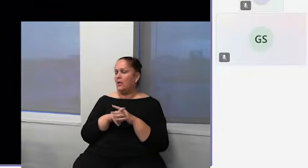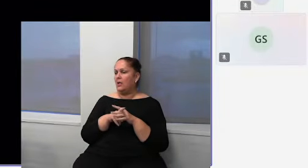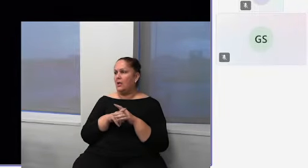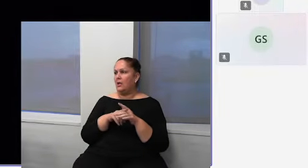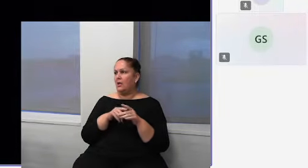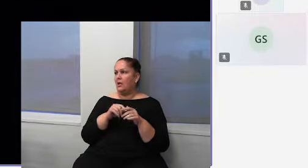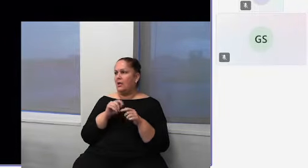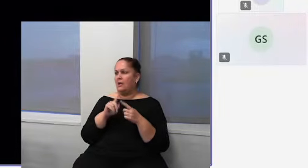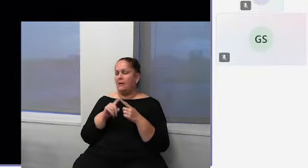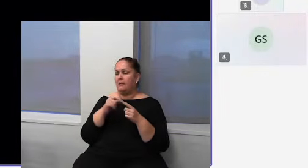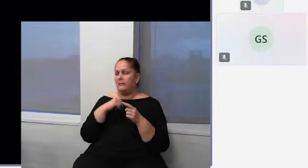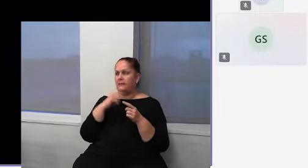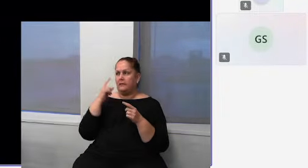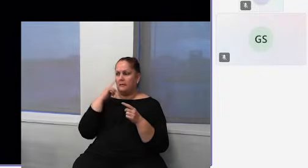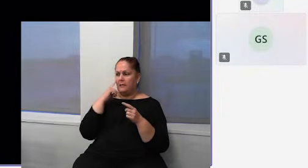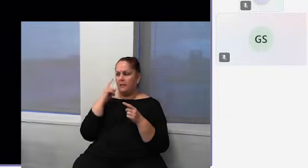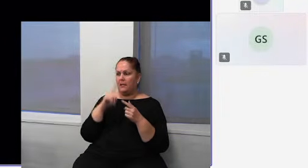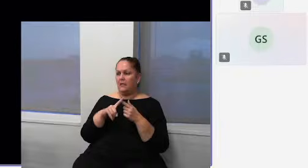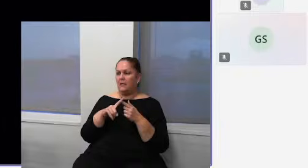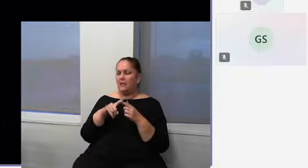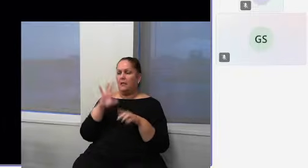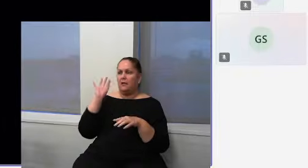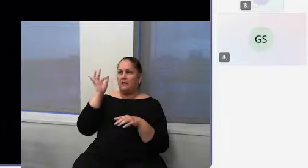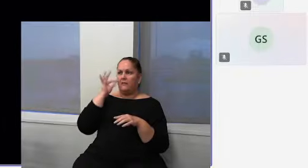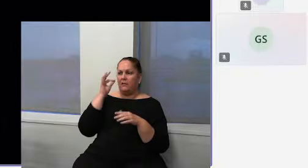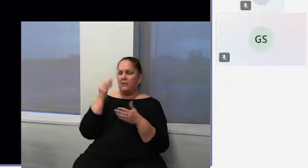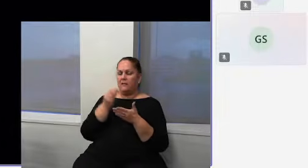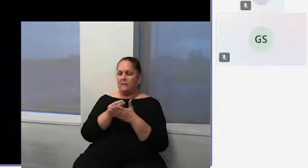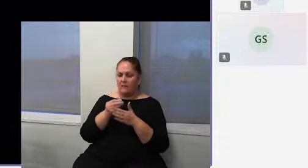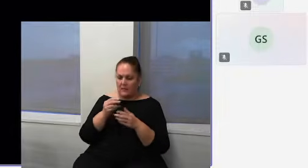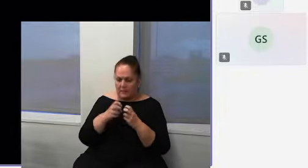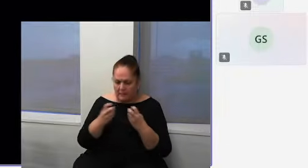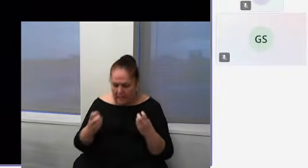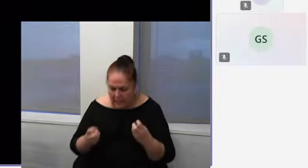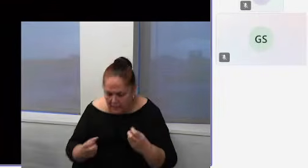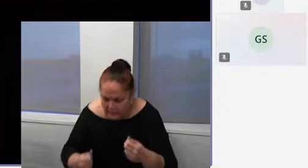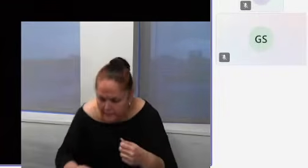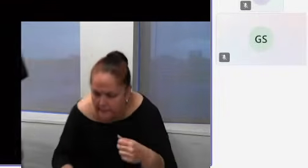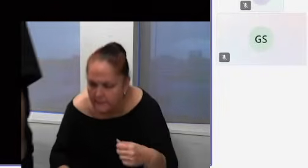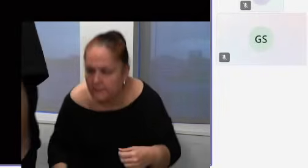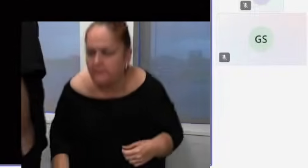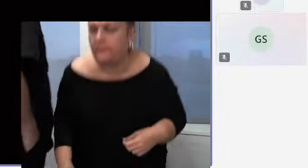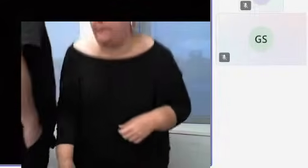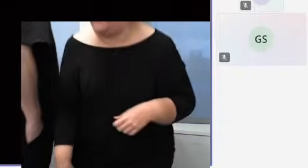let me just get the sentence in my head for a minute, on the federal funds panel.